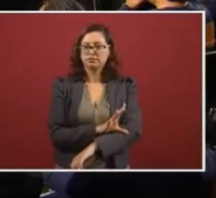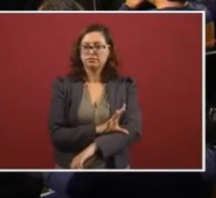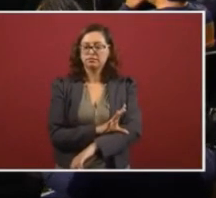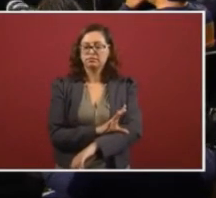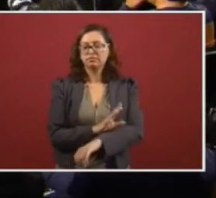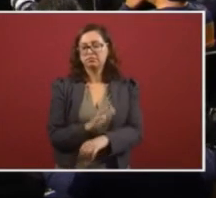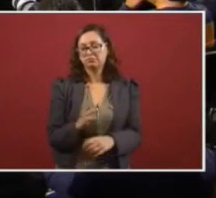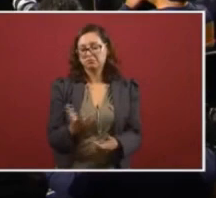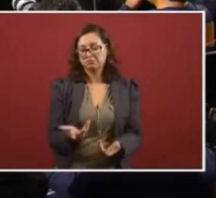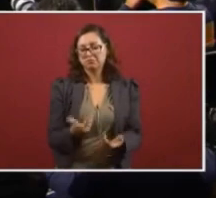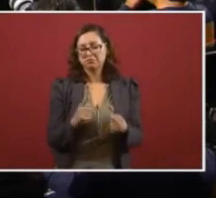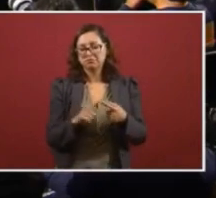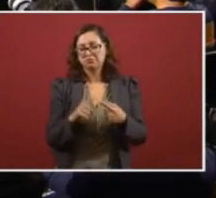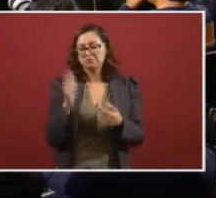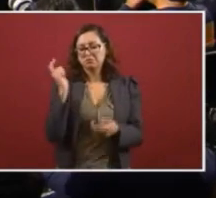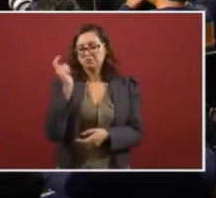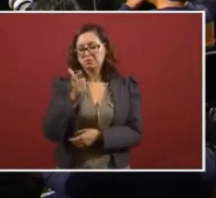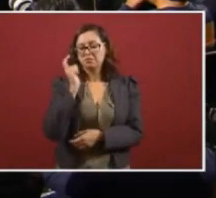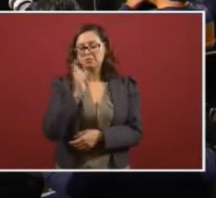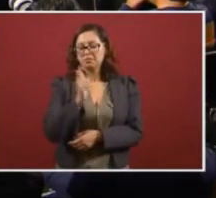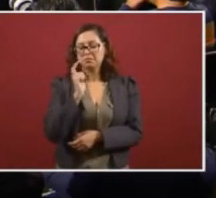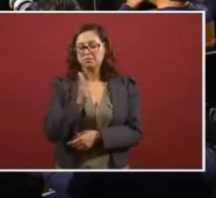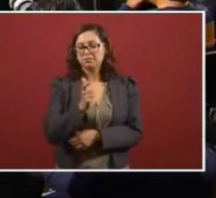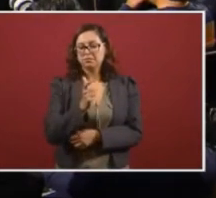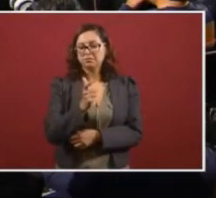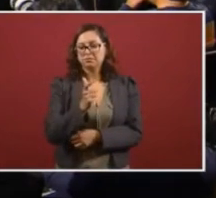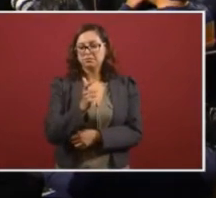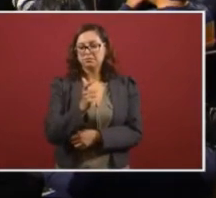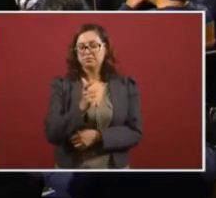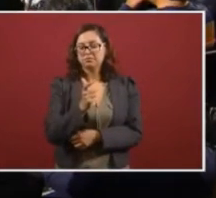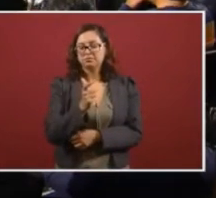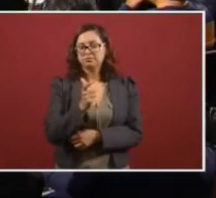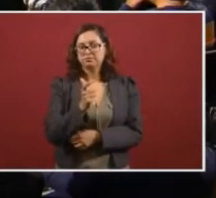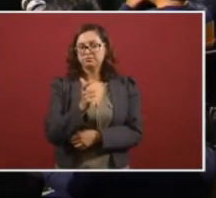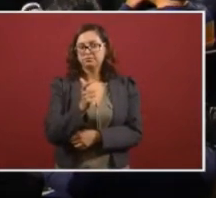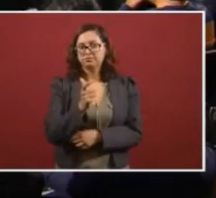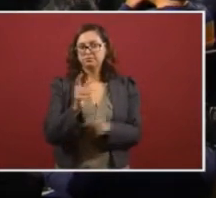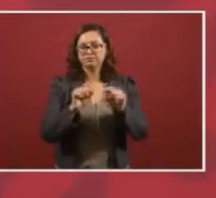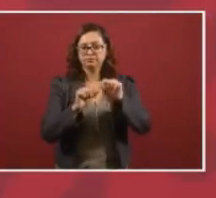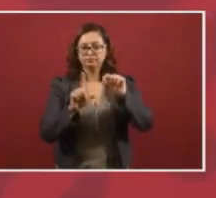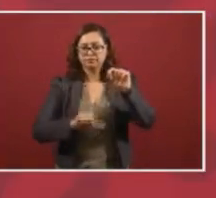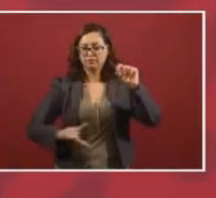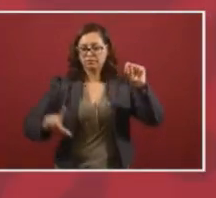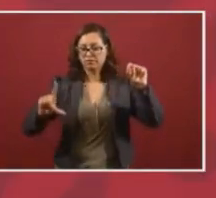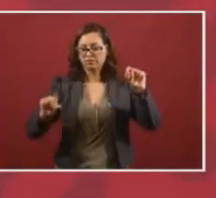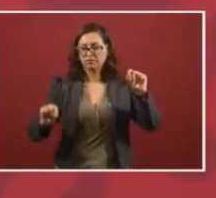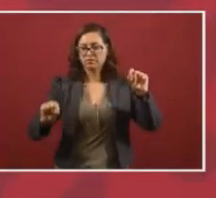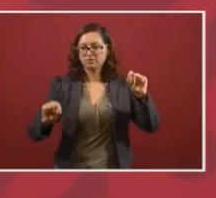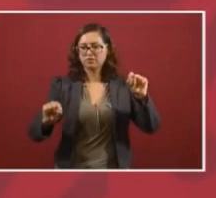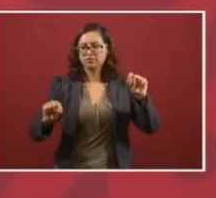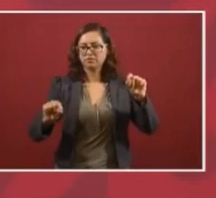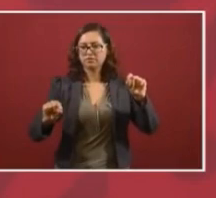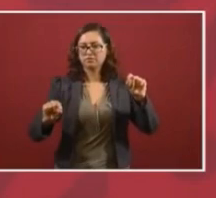They had an existing price of the tariff of the